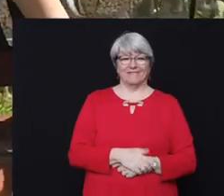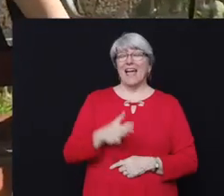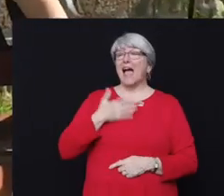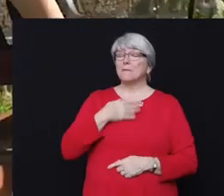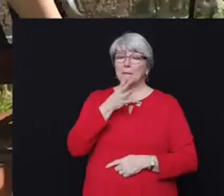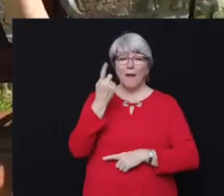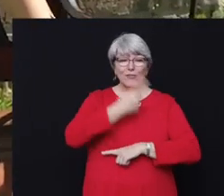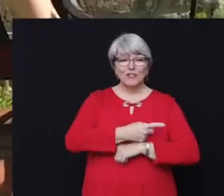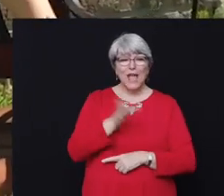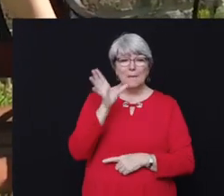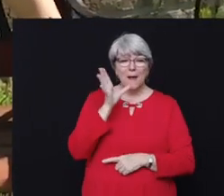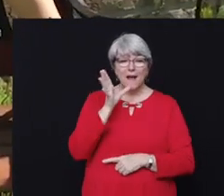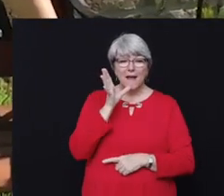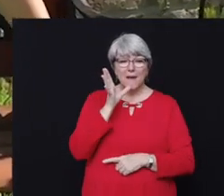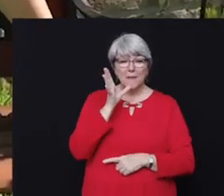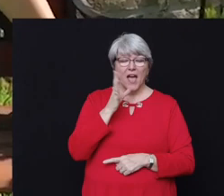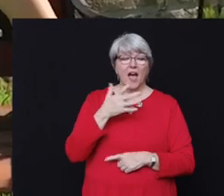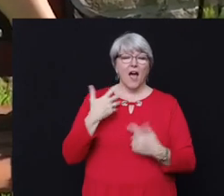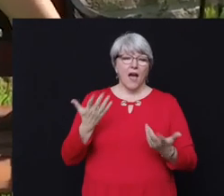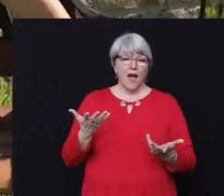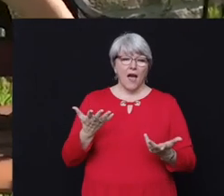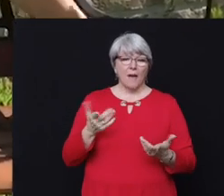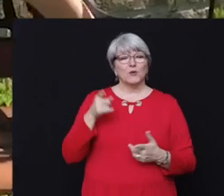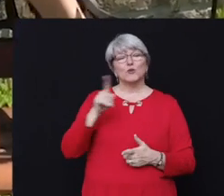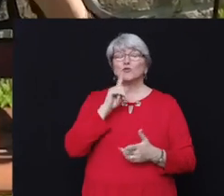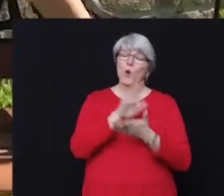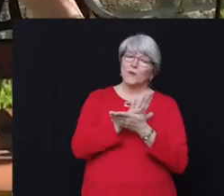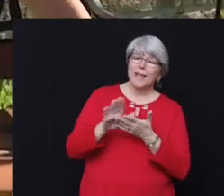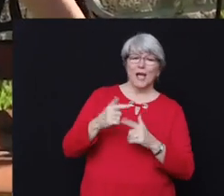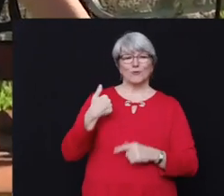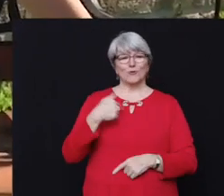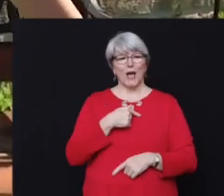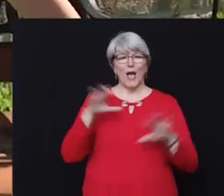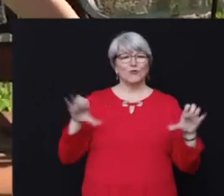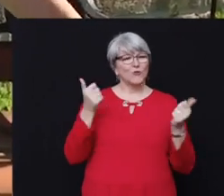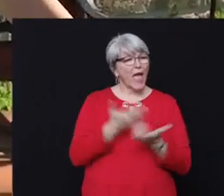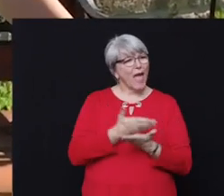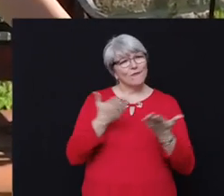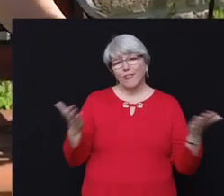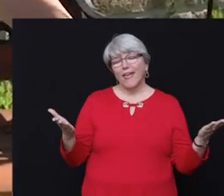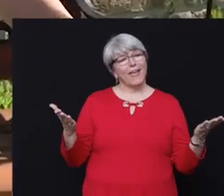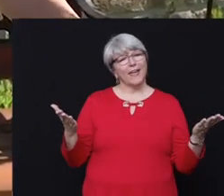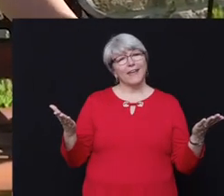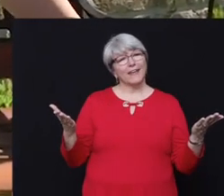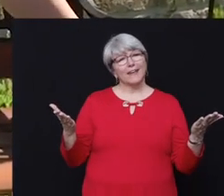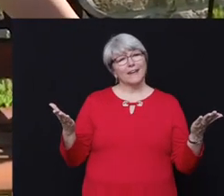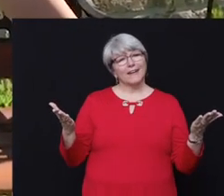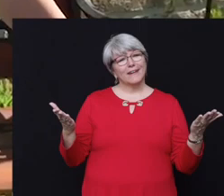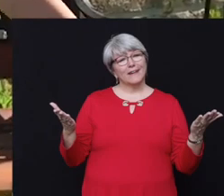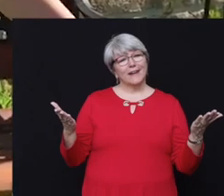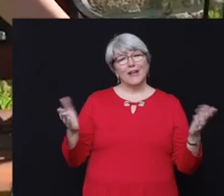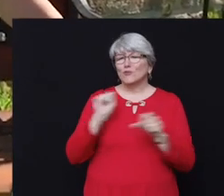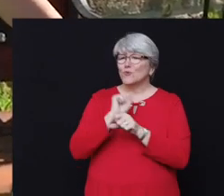Happy Mother's Day, Mom. You're so nice to us and do everything. Work